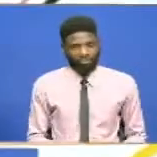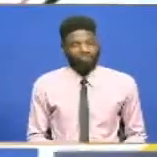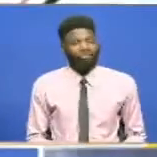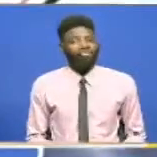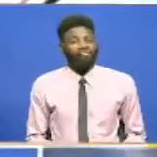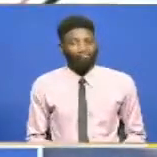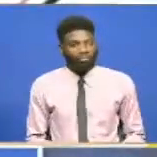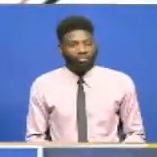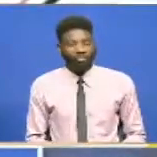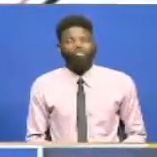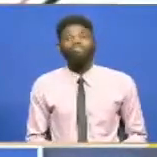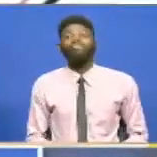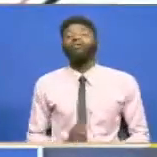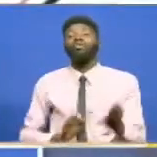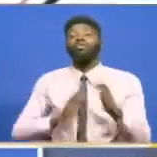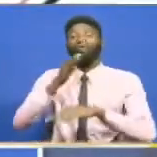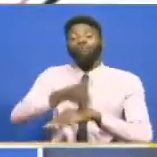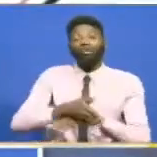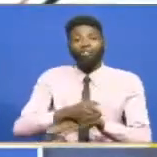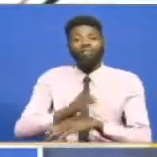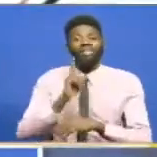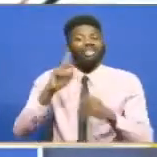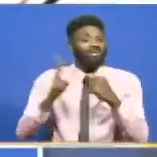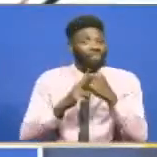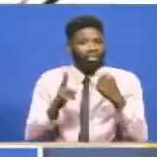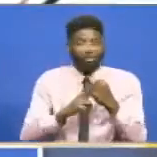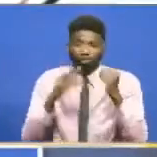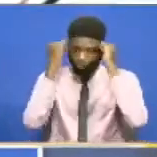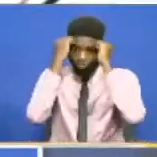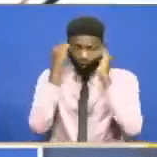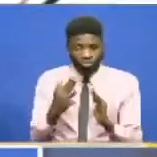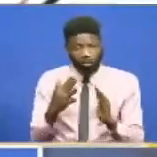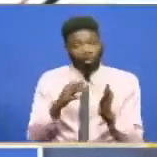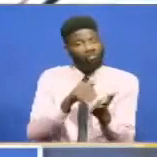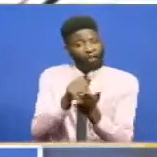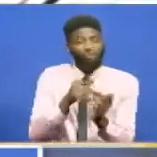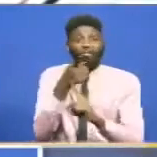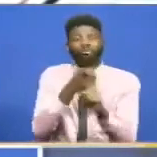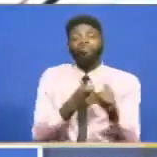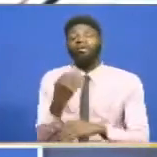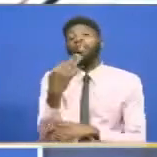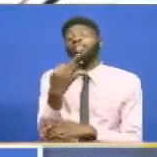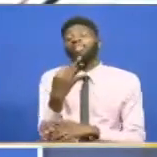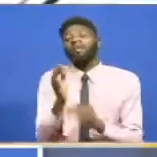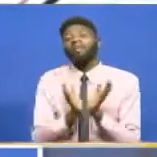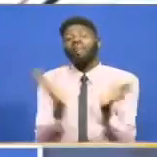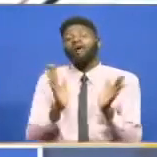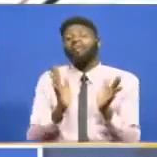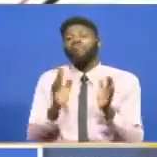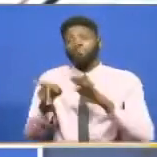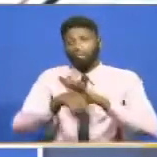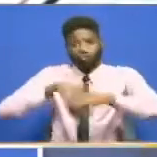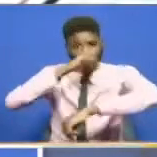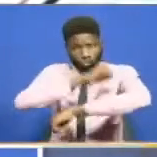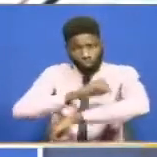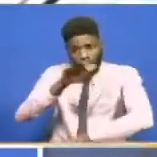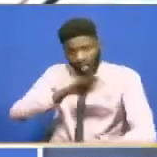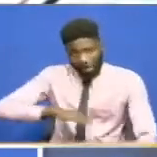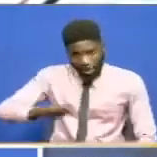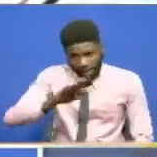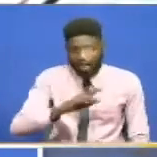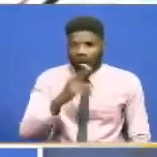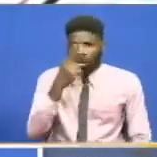But more than 700 vulnerable pupils from three public primary schools in Loy Tok Tok, Kajiado County